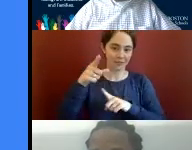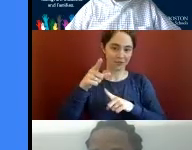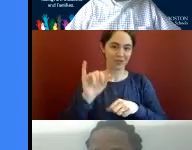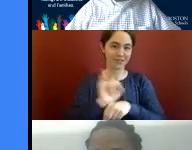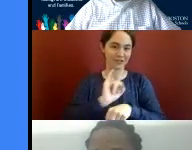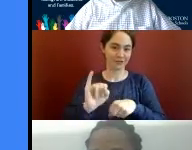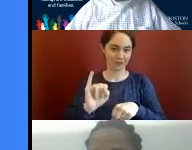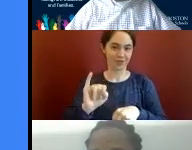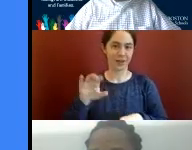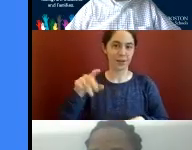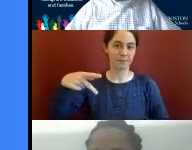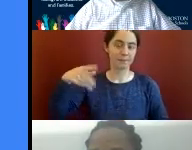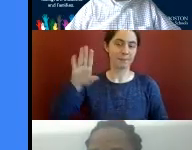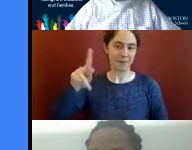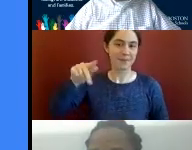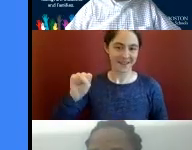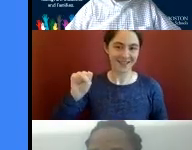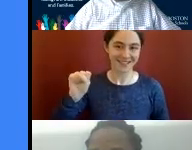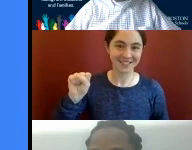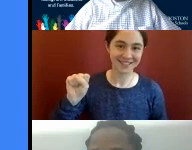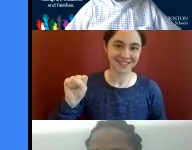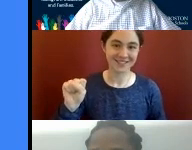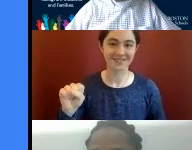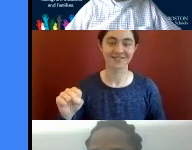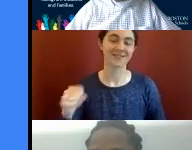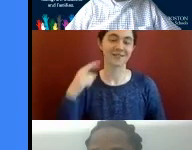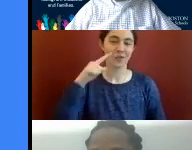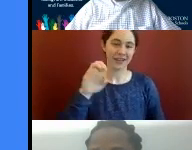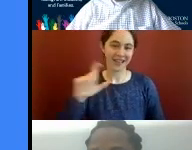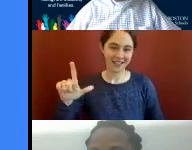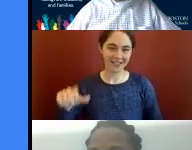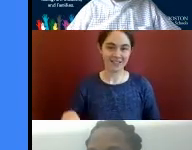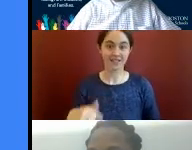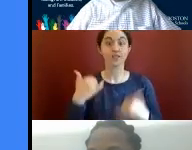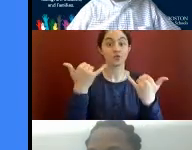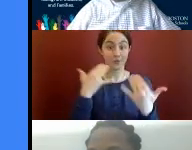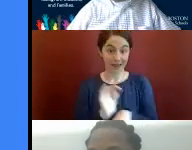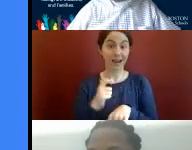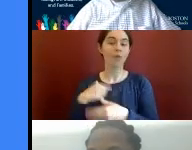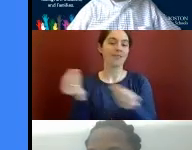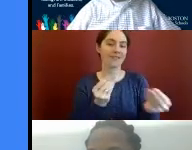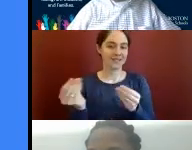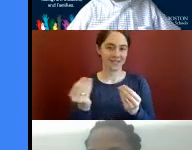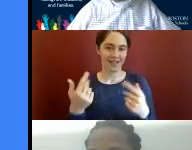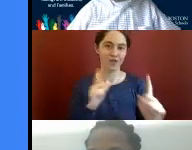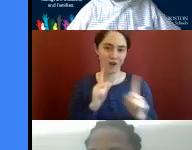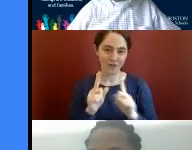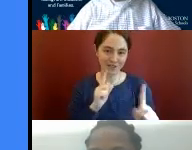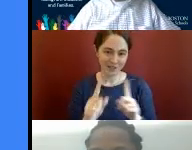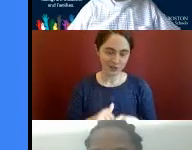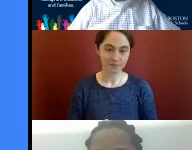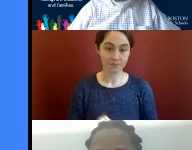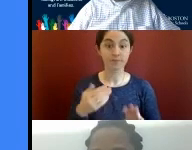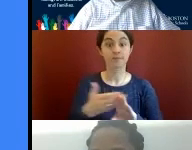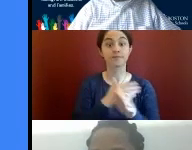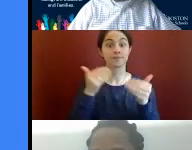at Boston Public Schools. I'll be facilitating tonight's conversation. Before we move any further, I'd like to